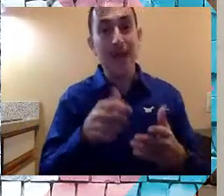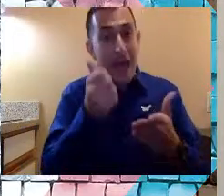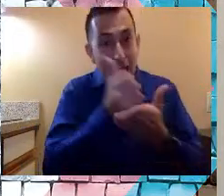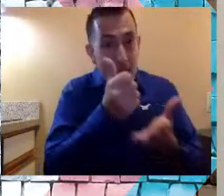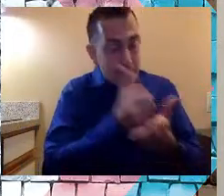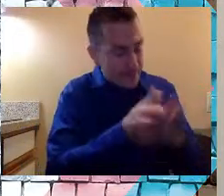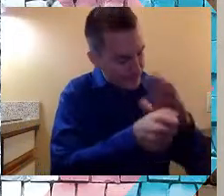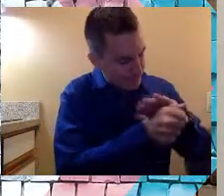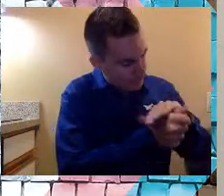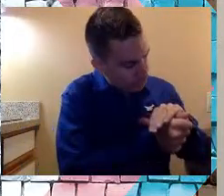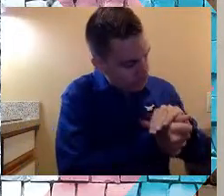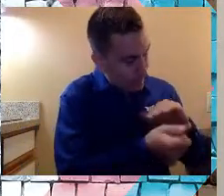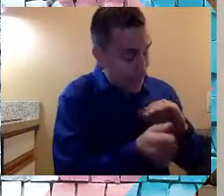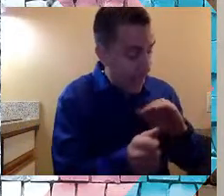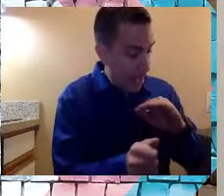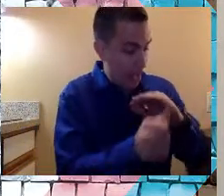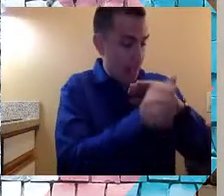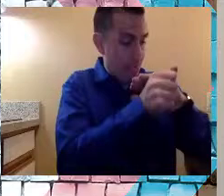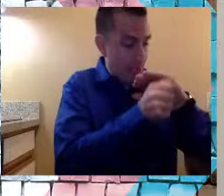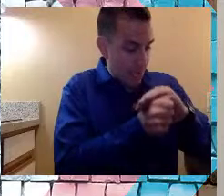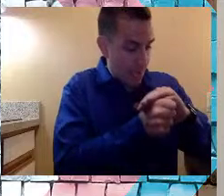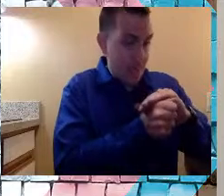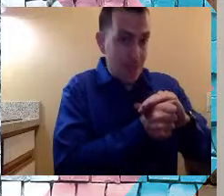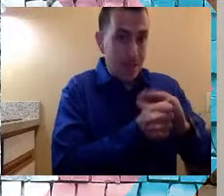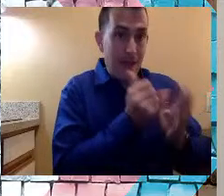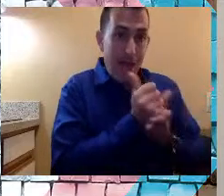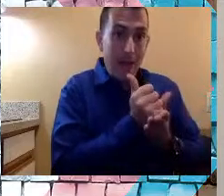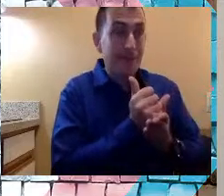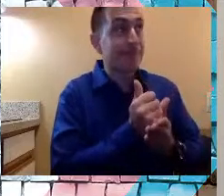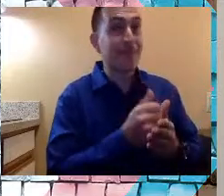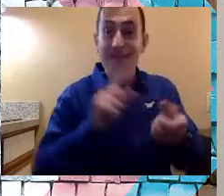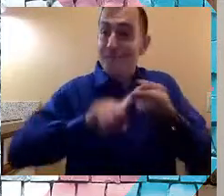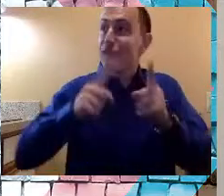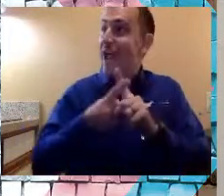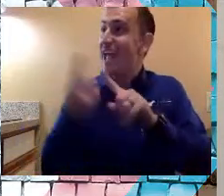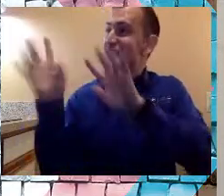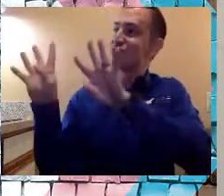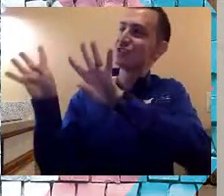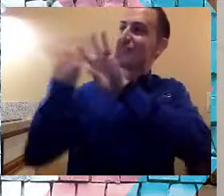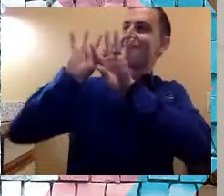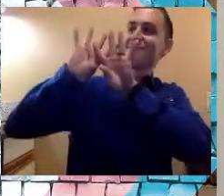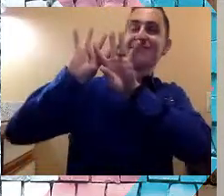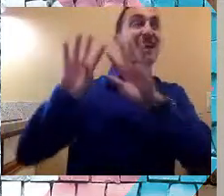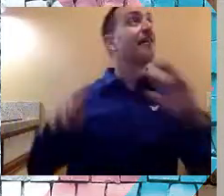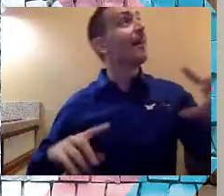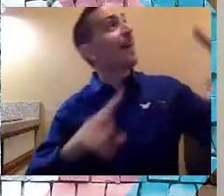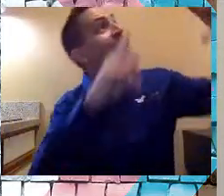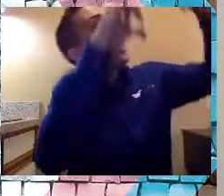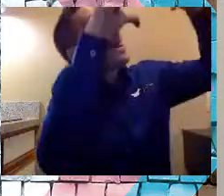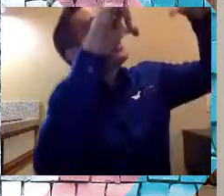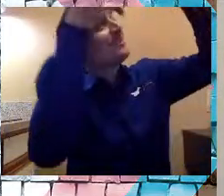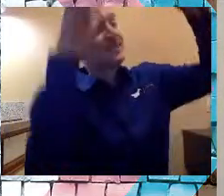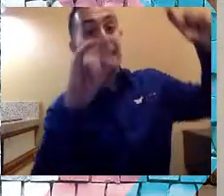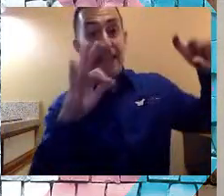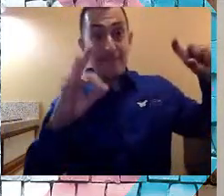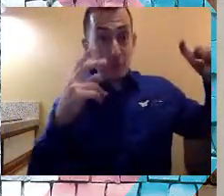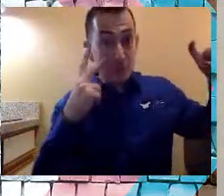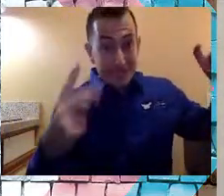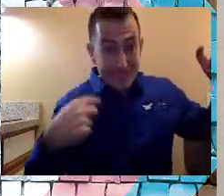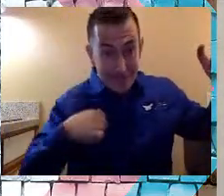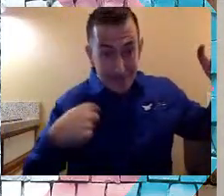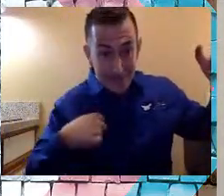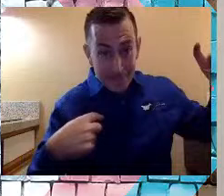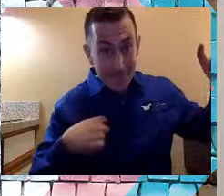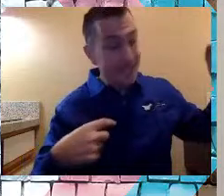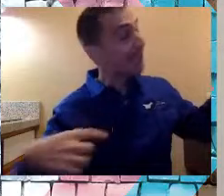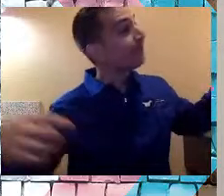nice. Take a selfie with friends. Oh, if you see me out, and I would love to take a picture with you if we see each